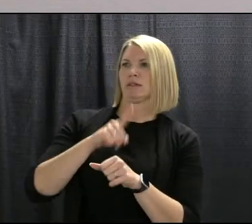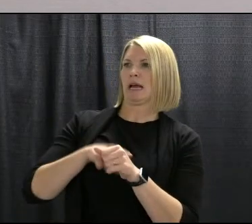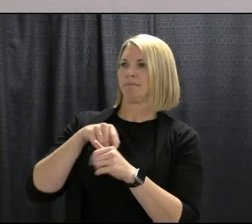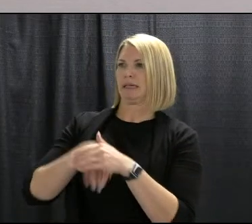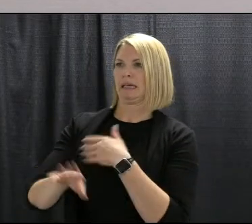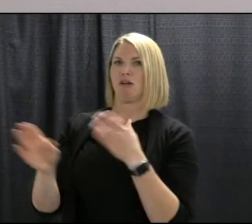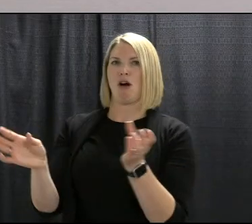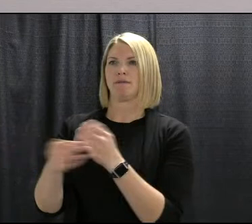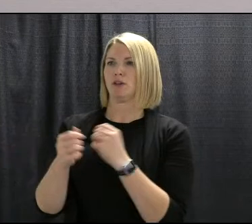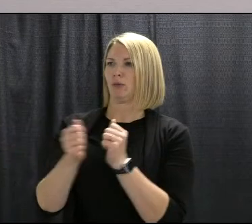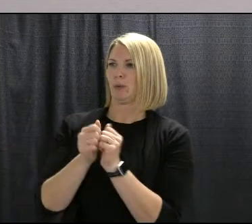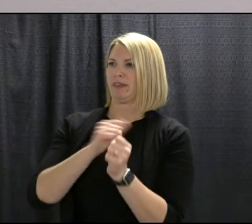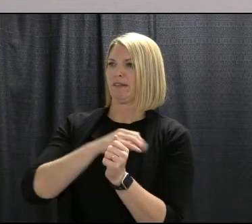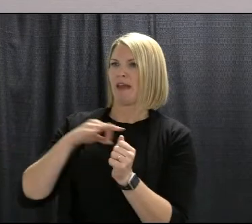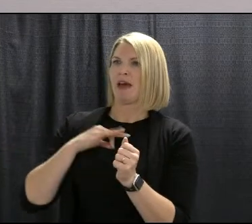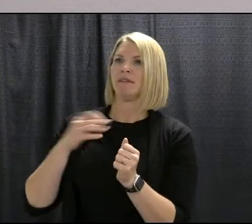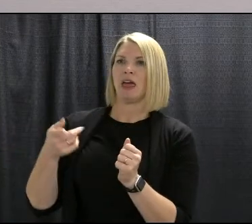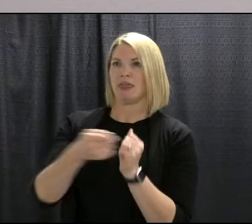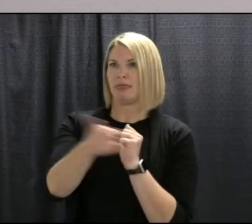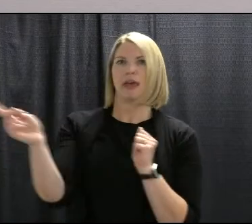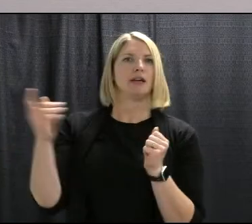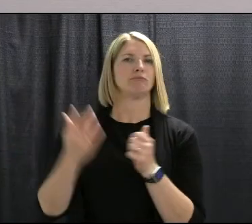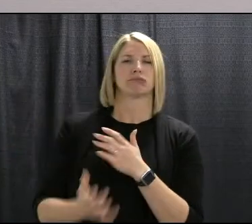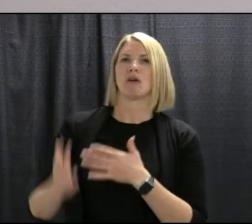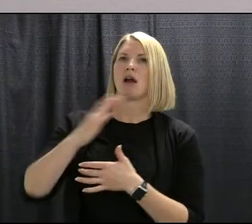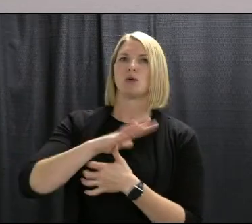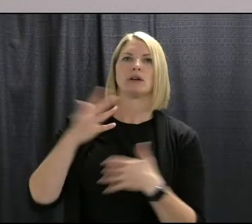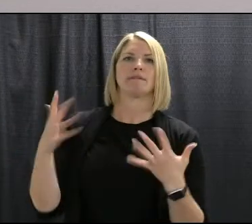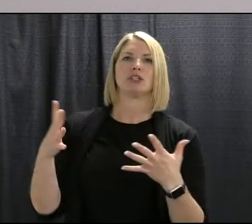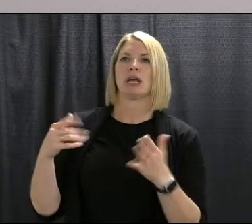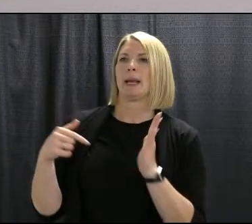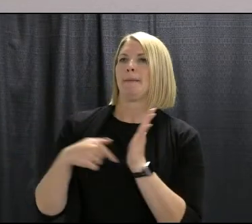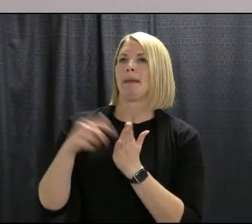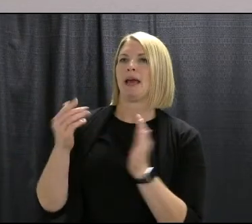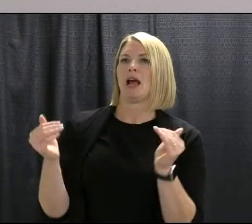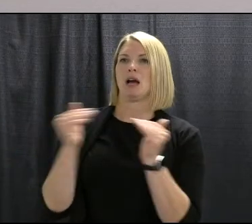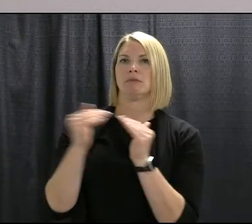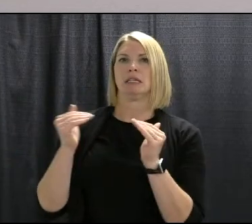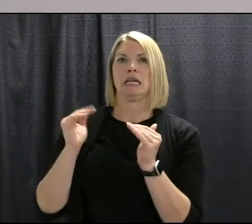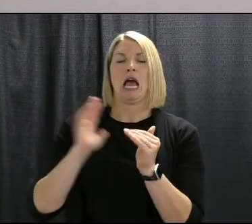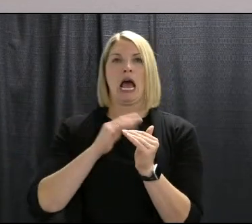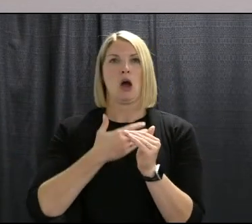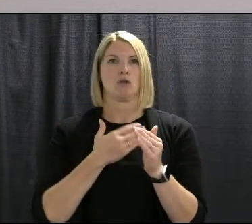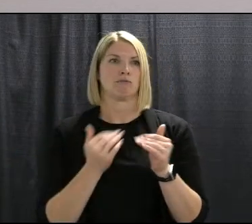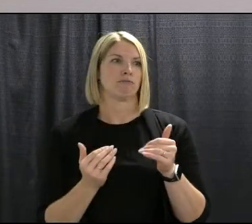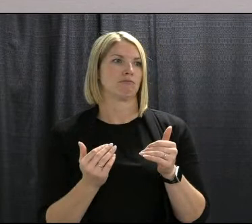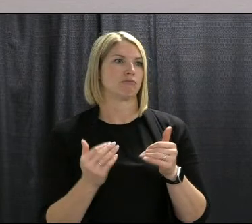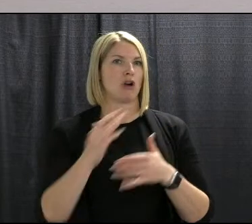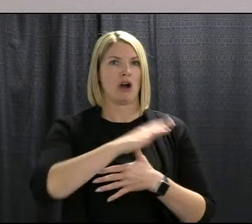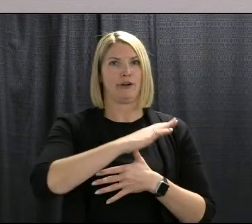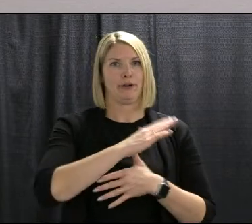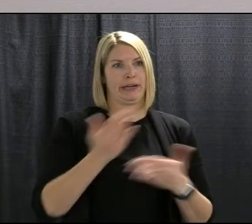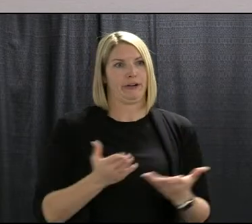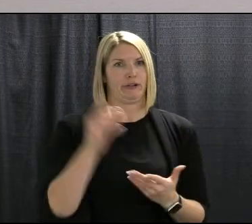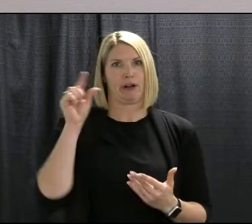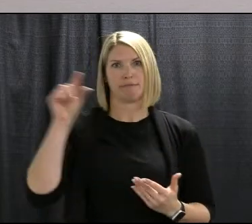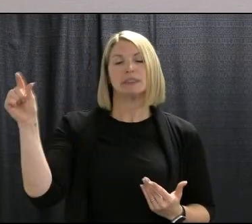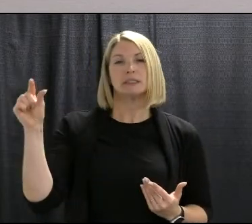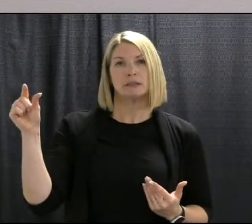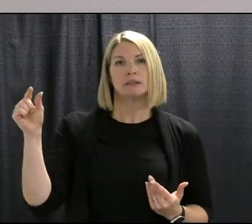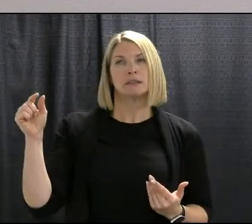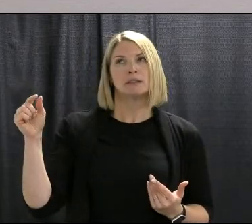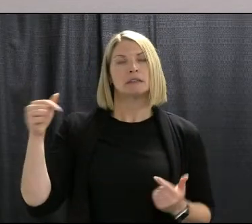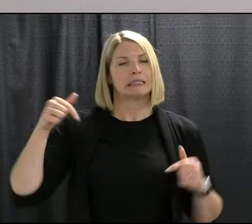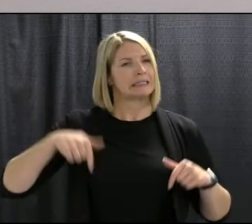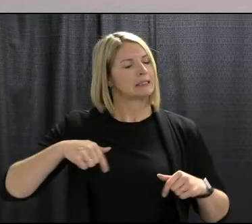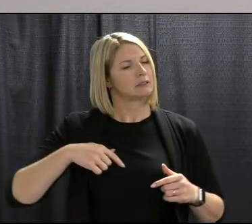pay equity. So this is something I know it's a priority of this premier, it's a priority of this government, and so this has been always,